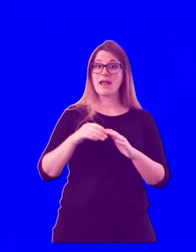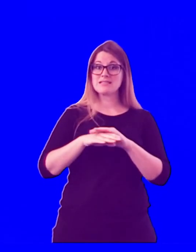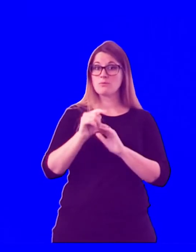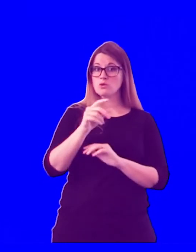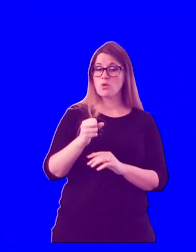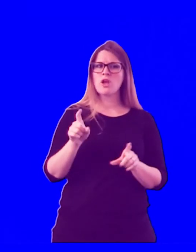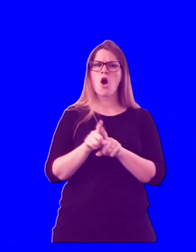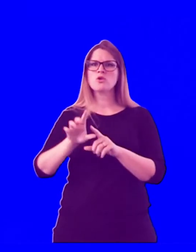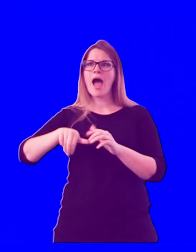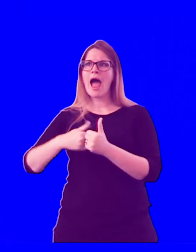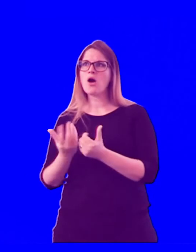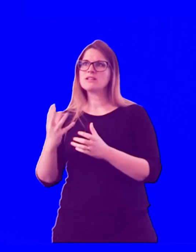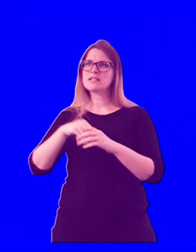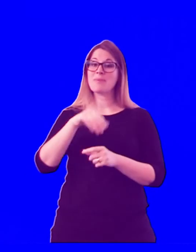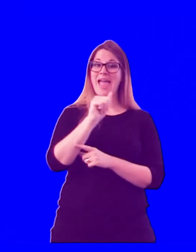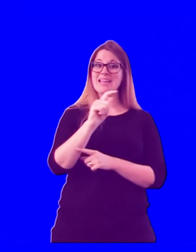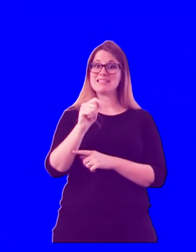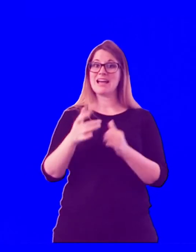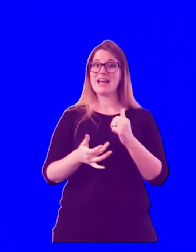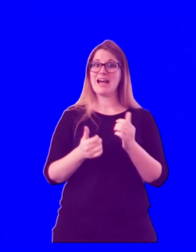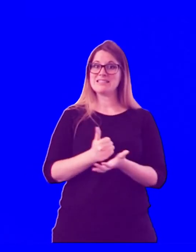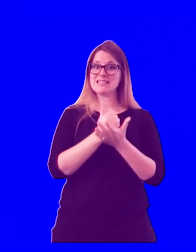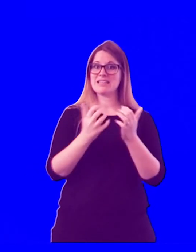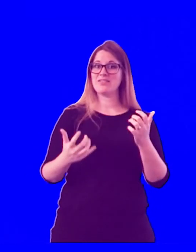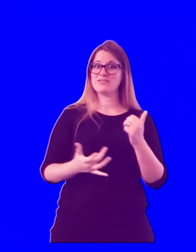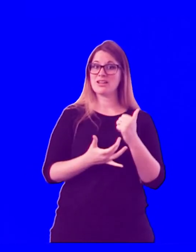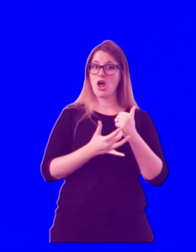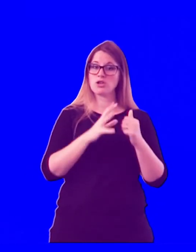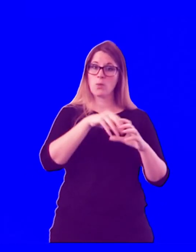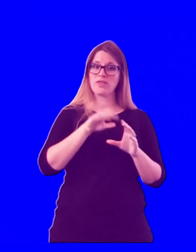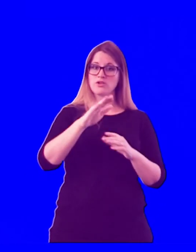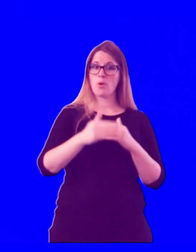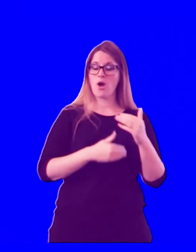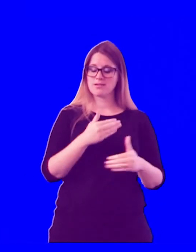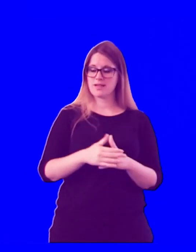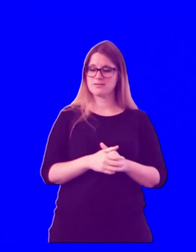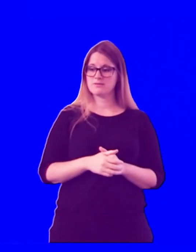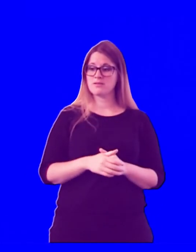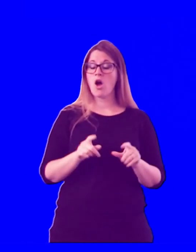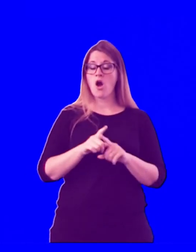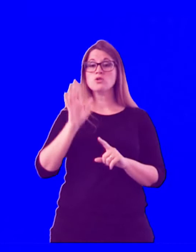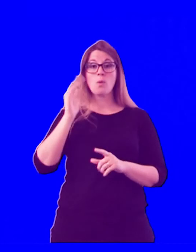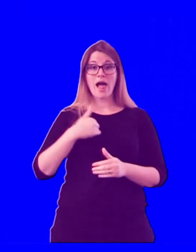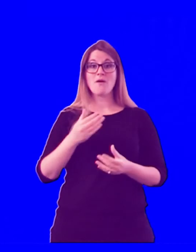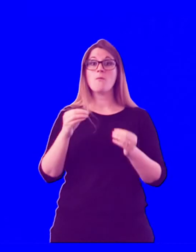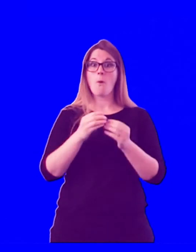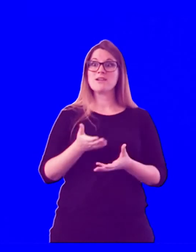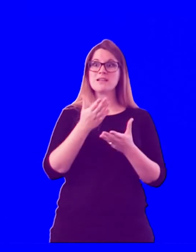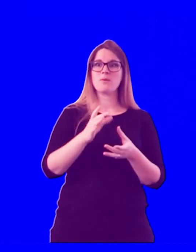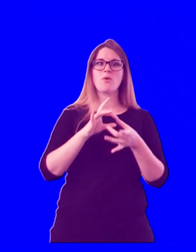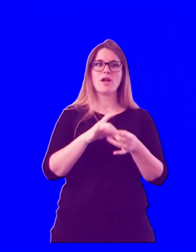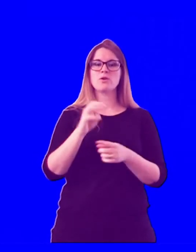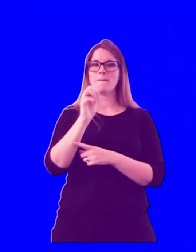tools, and how to incorporate assistive technologies into your process. We'll also give you a little couple tips on how to